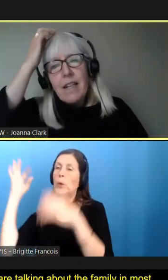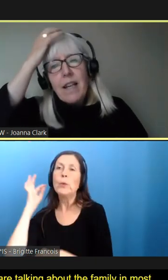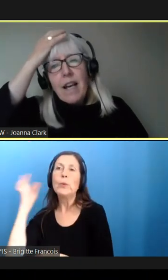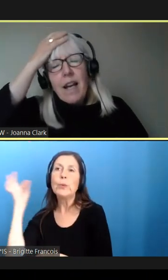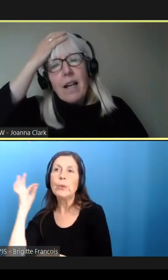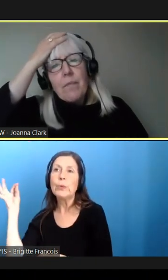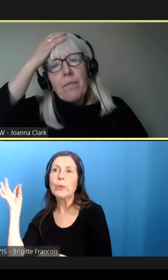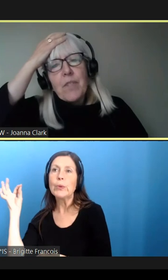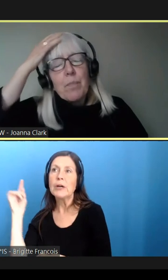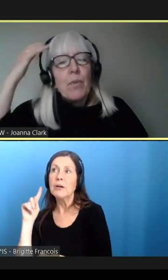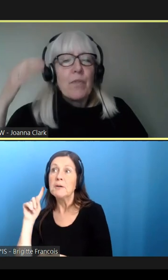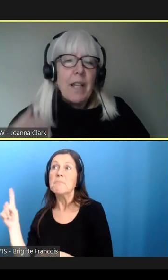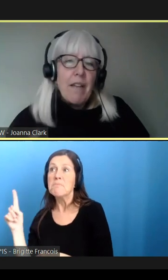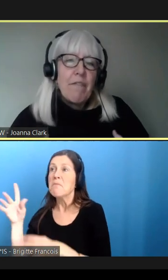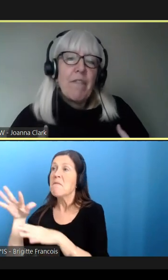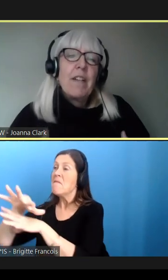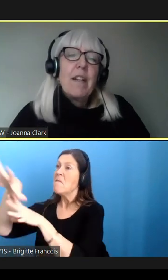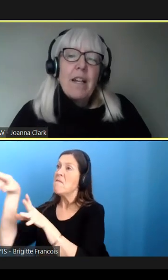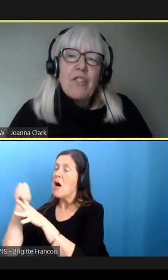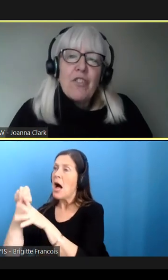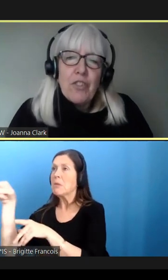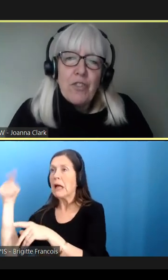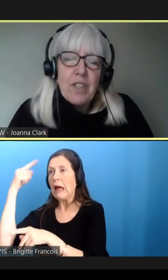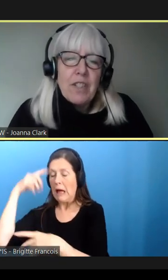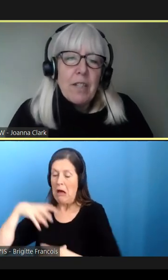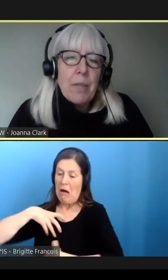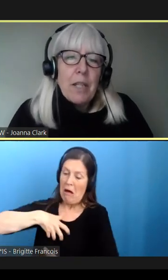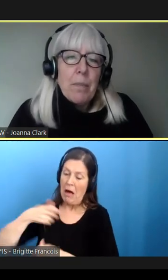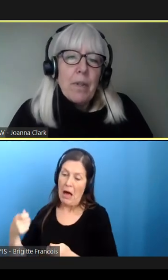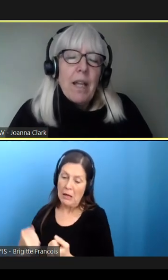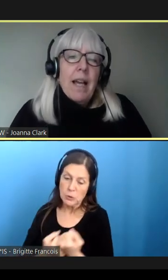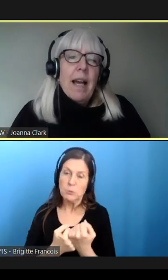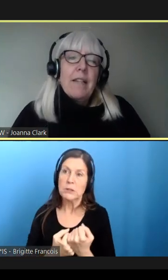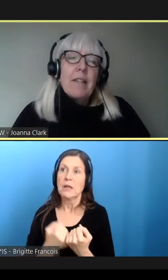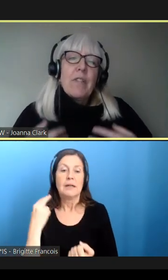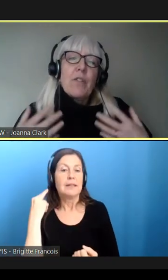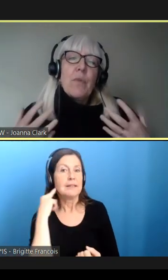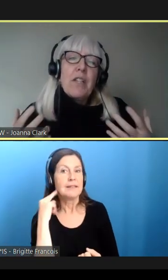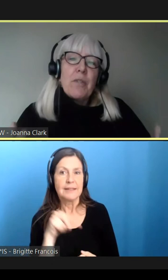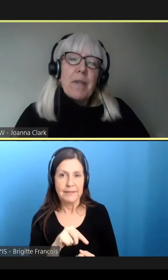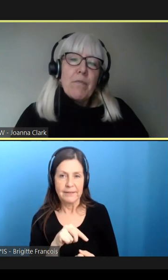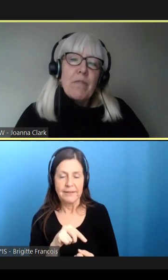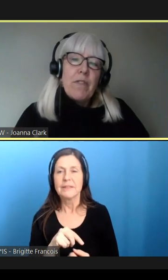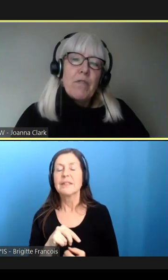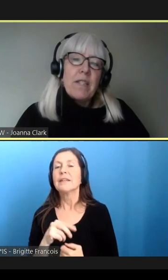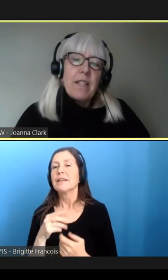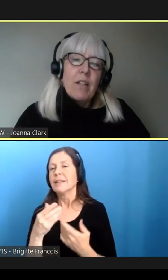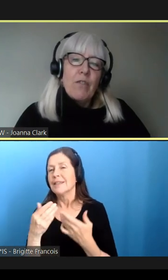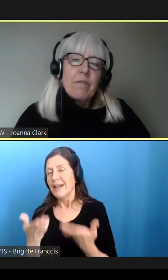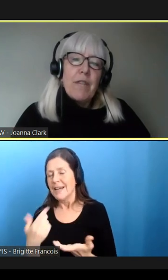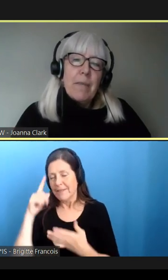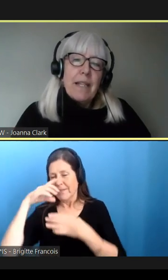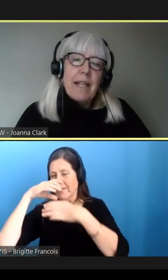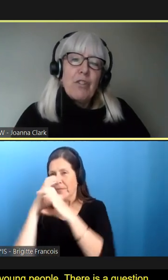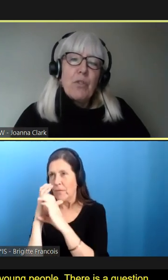can support deaf children and young people. And there is a question about, if we're focusing on